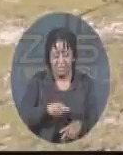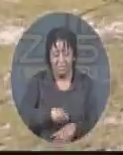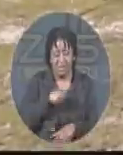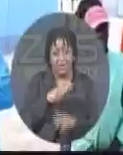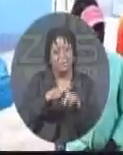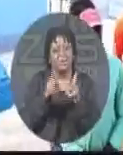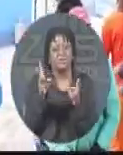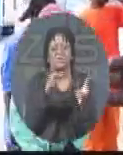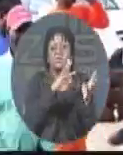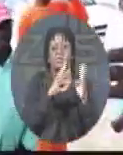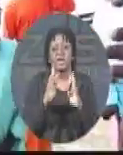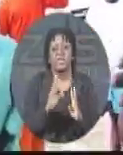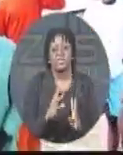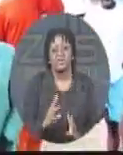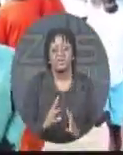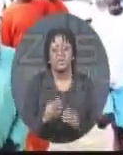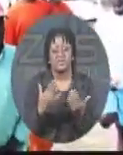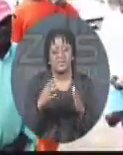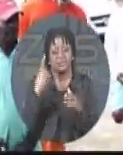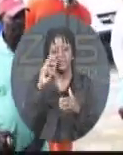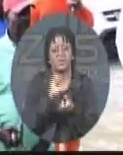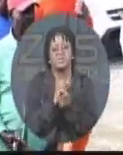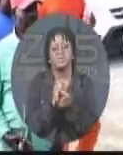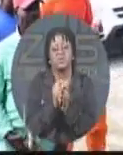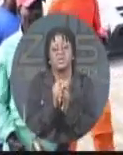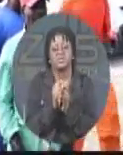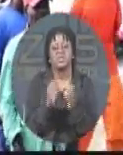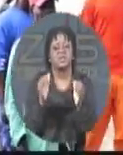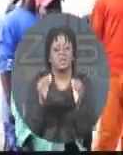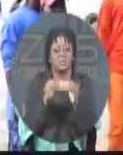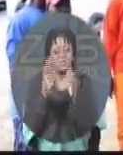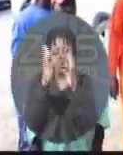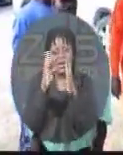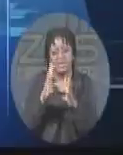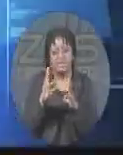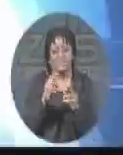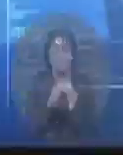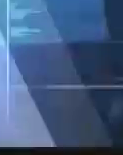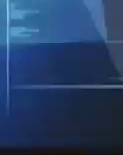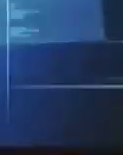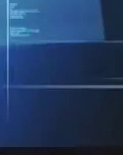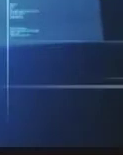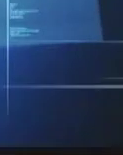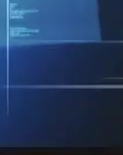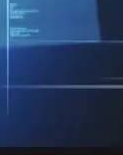I am Julian Gibson. And that'll do it for sports. Stay tuned, check on weather, still to come.